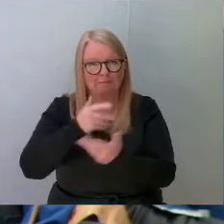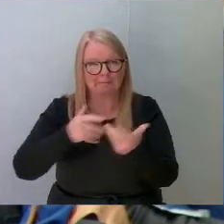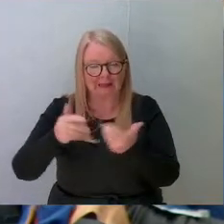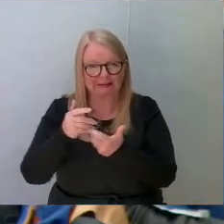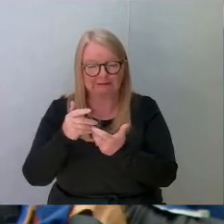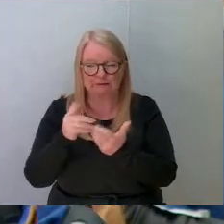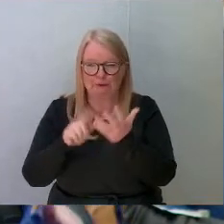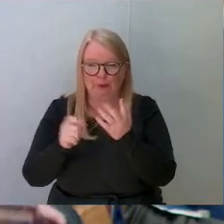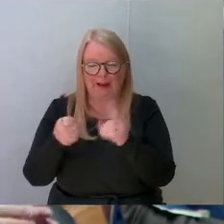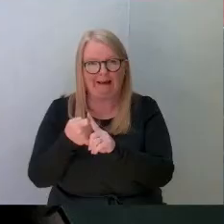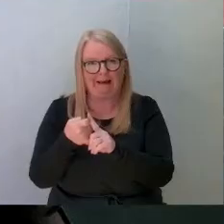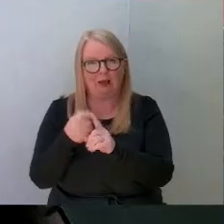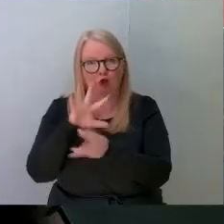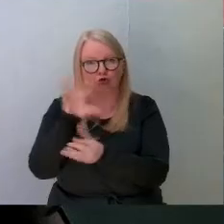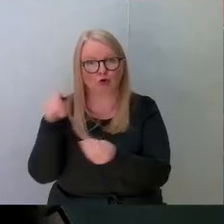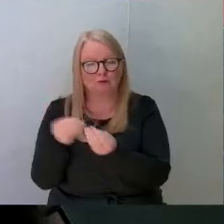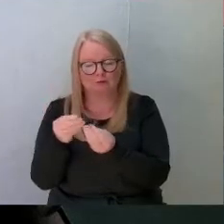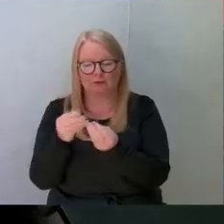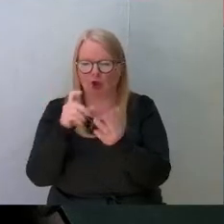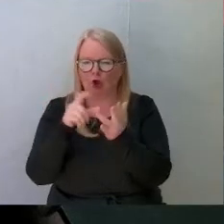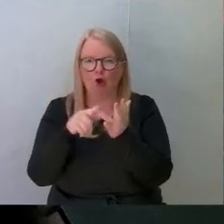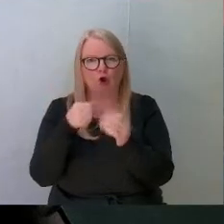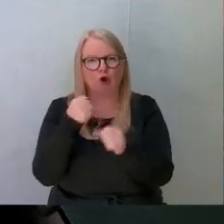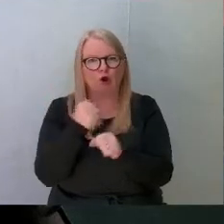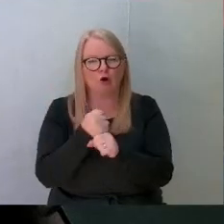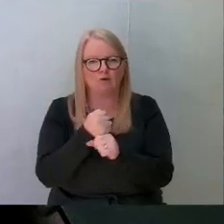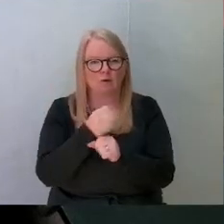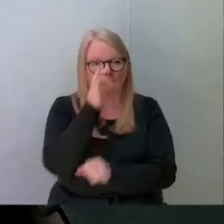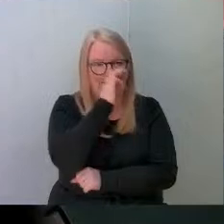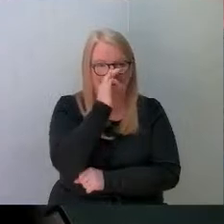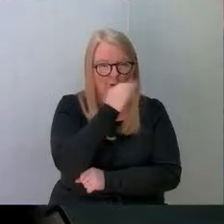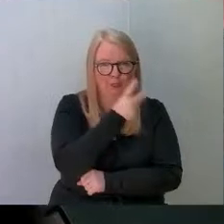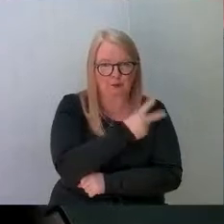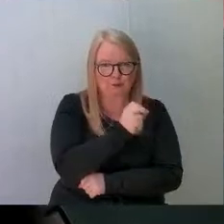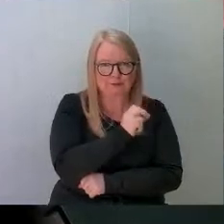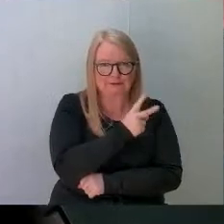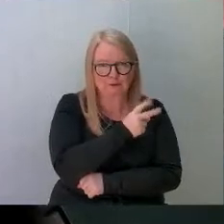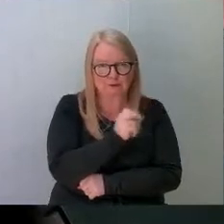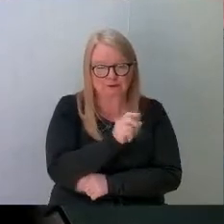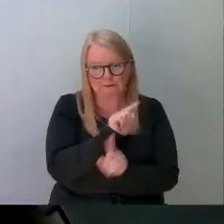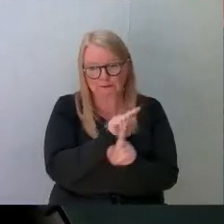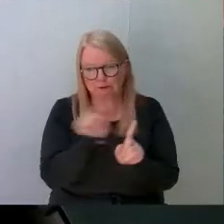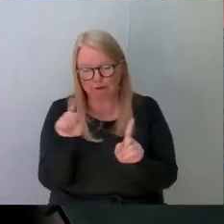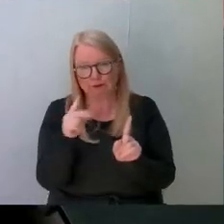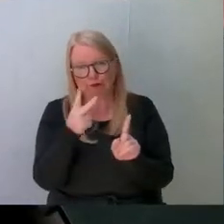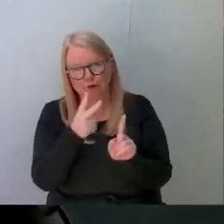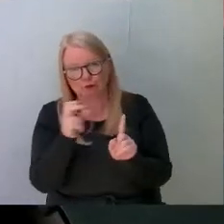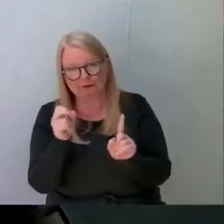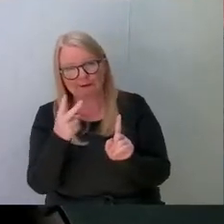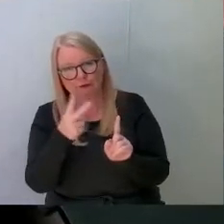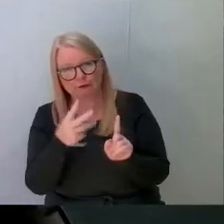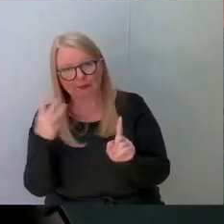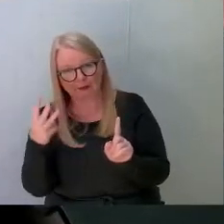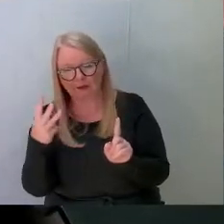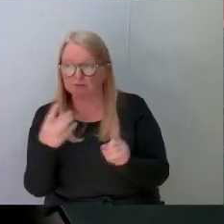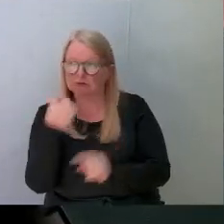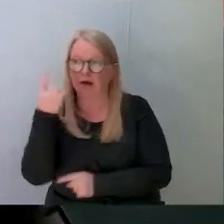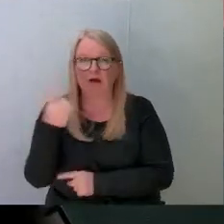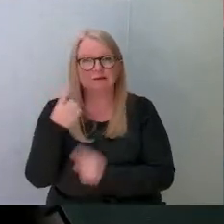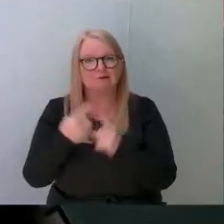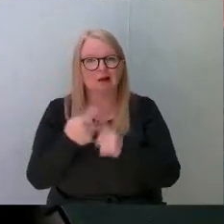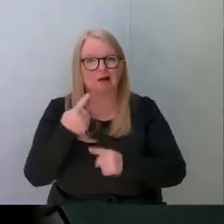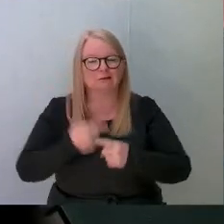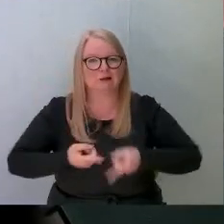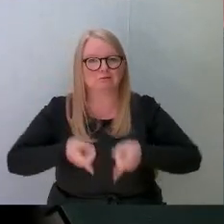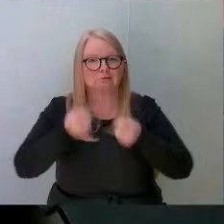Consortium. COG UK ran from April 2020 to April 2023, with Sharon as Executive